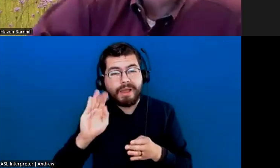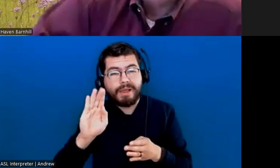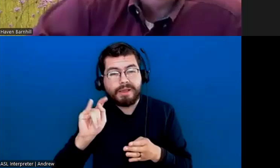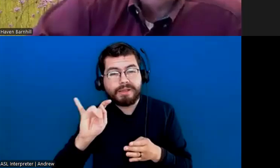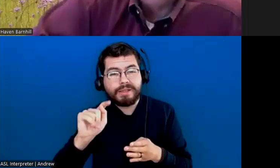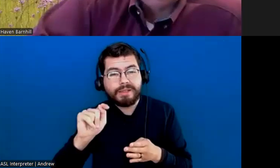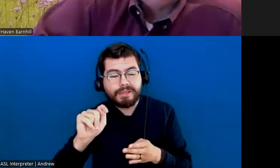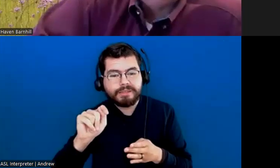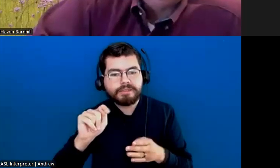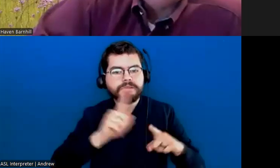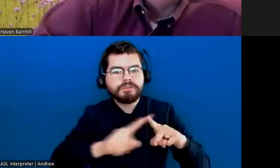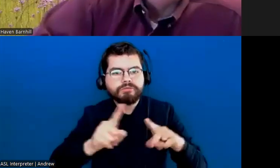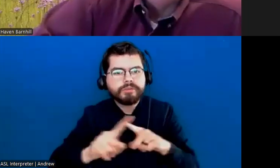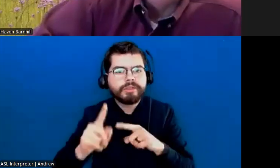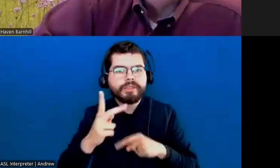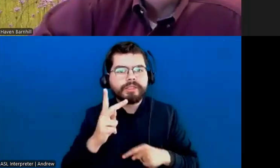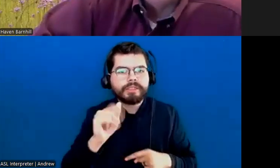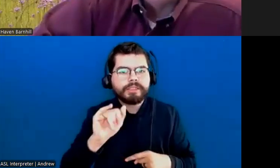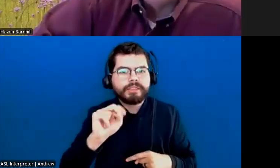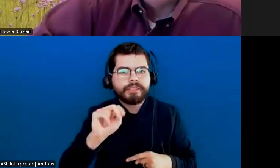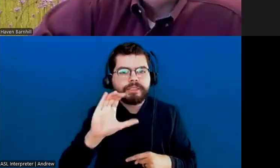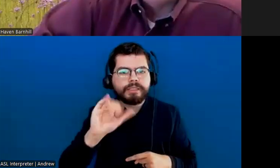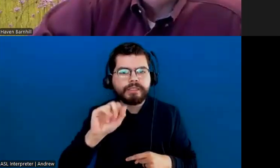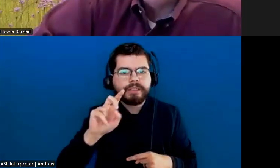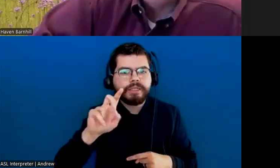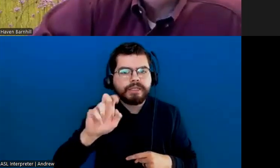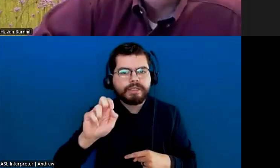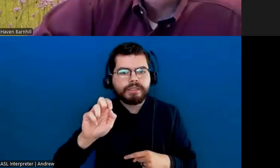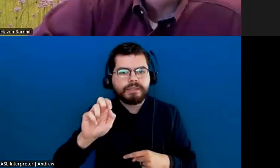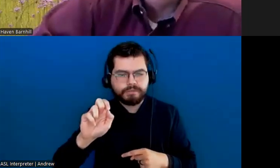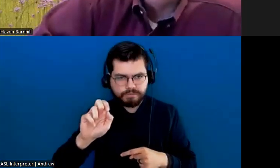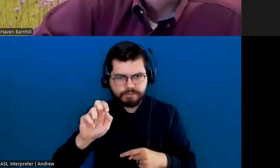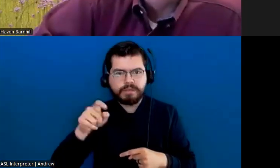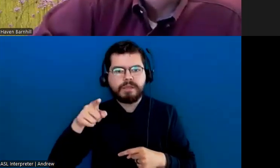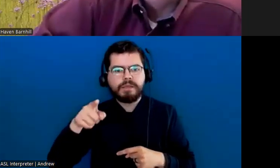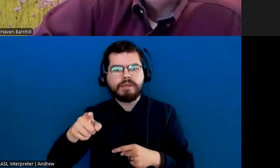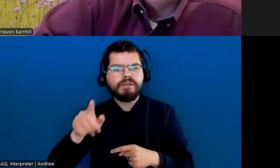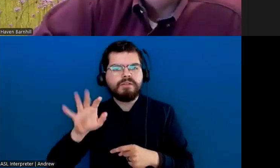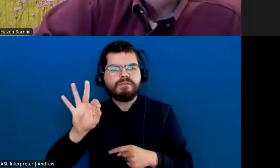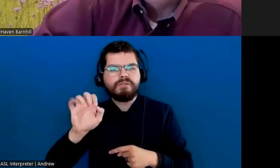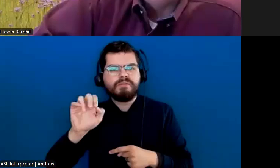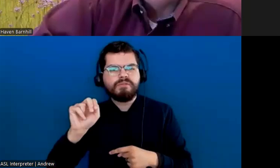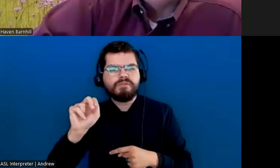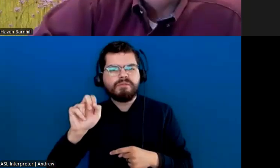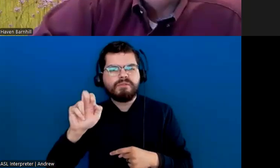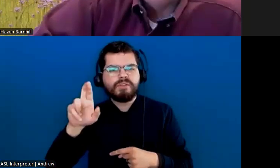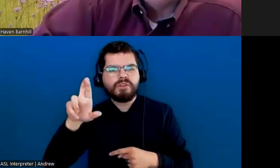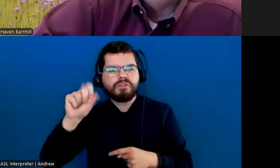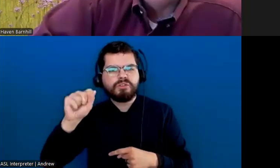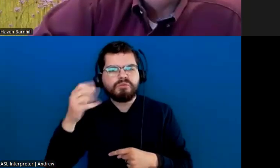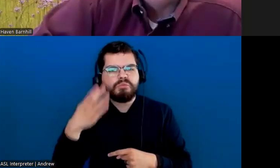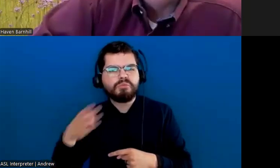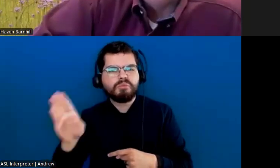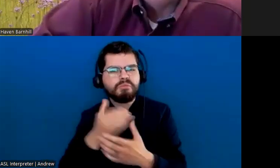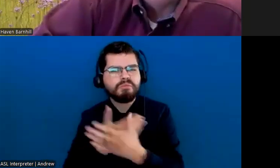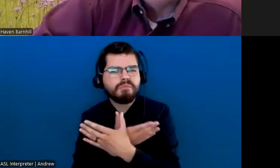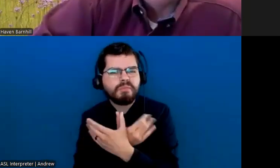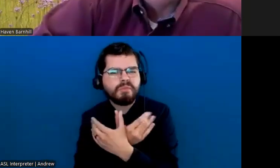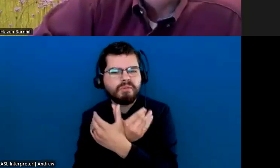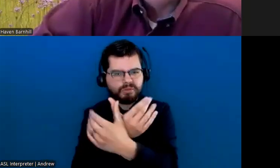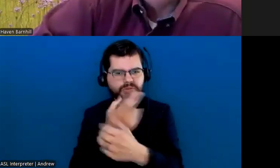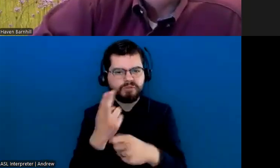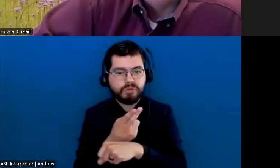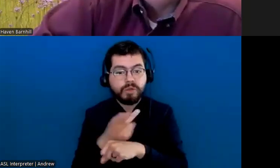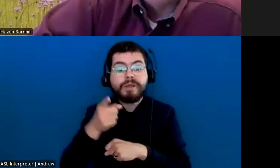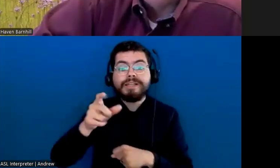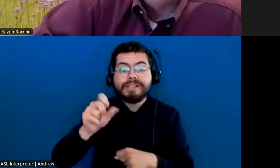Kincaid's lupine that the Fender's blue butterfly are using. So it's an interesting. Oh, thank you, the Suckley's